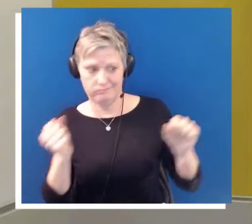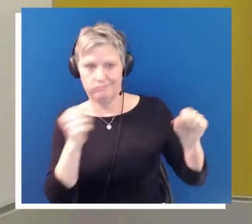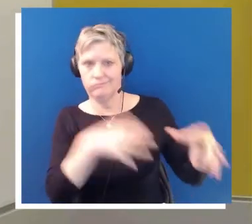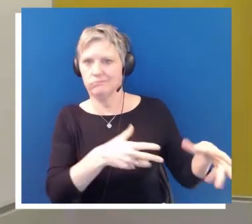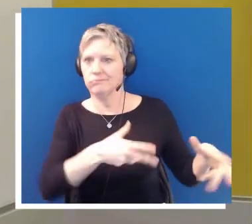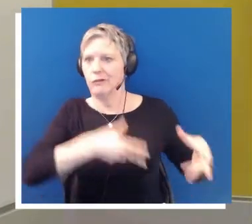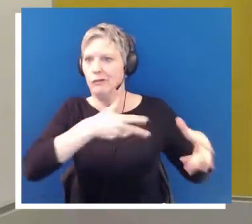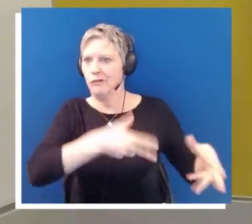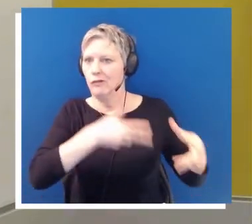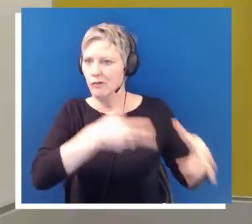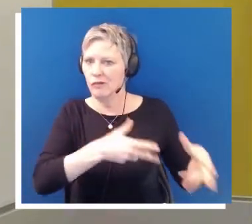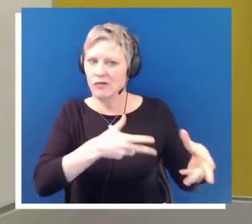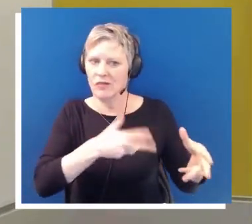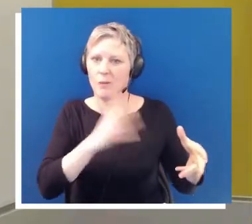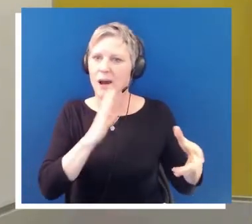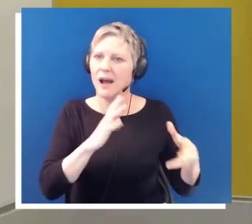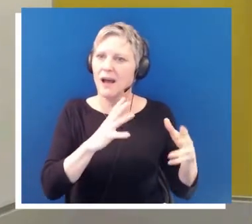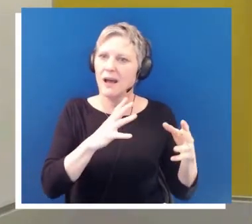these potatoes,